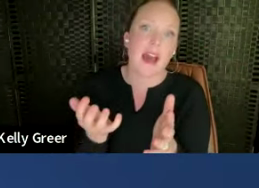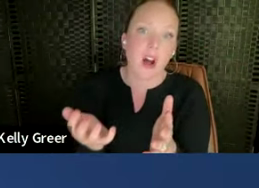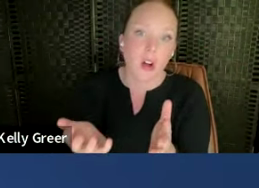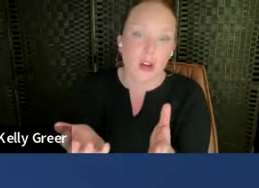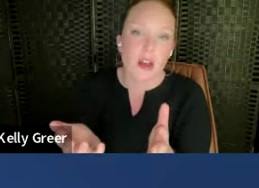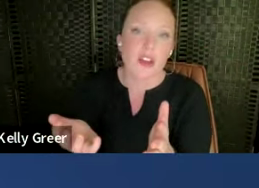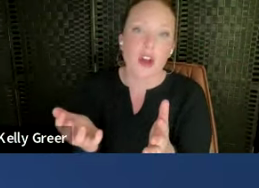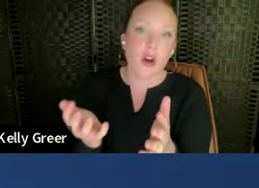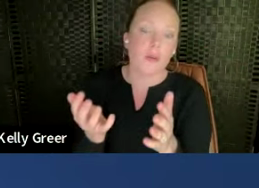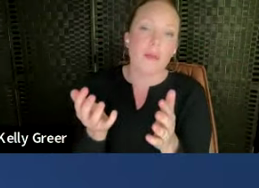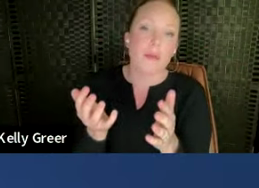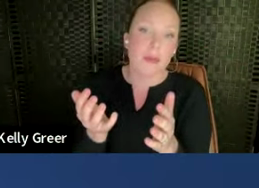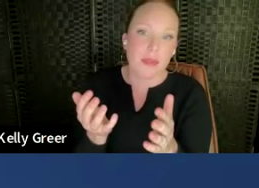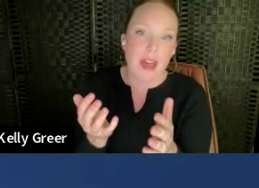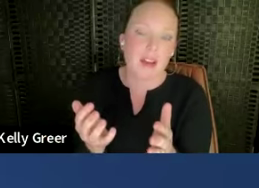want to see how,